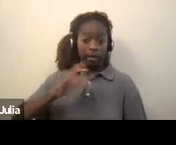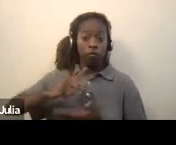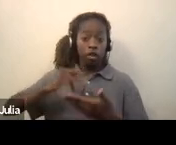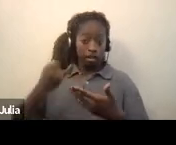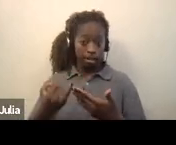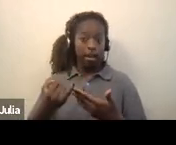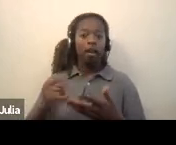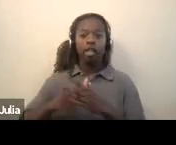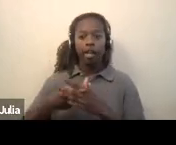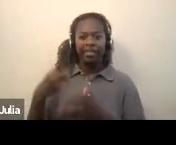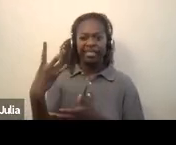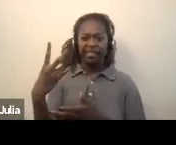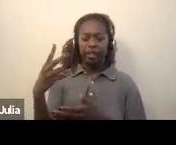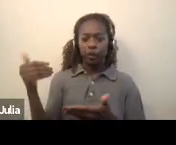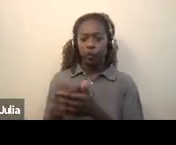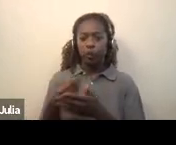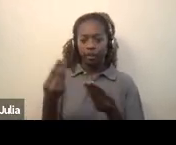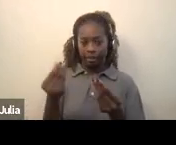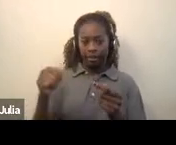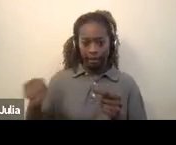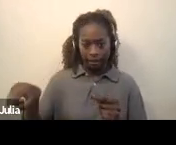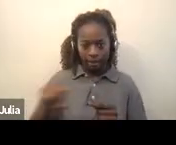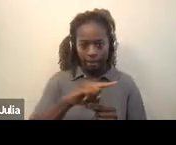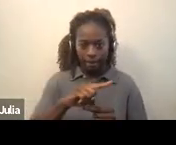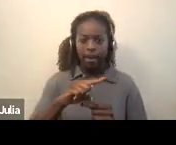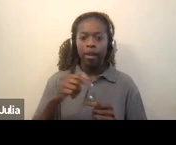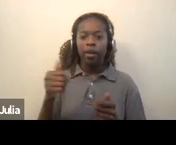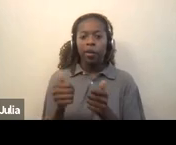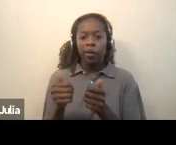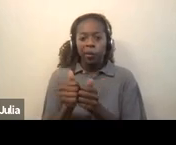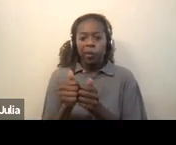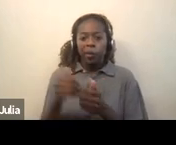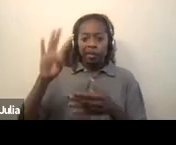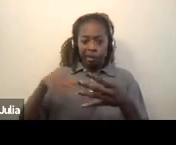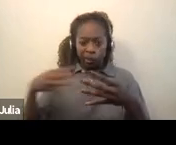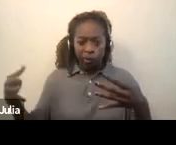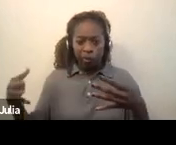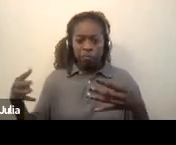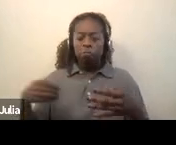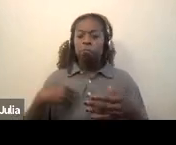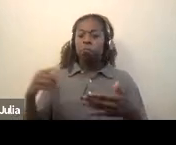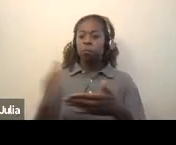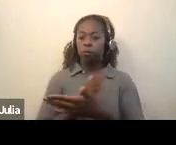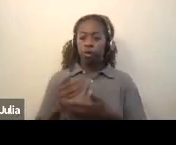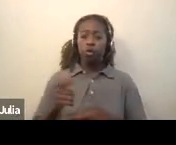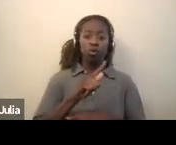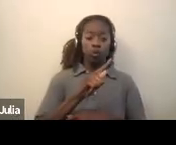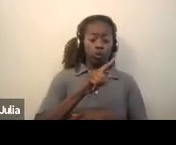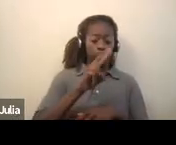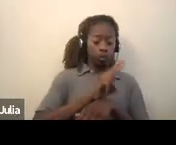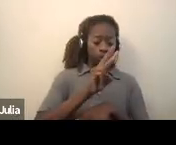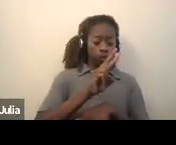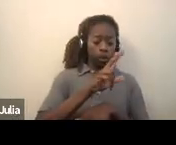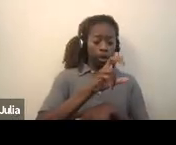new construction scheduled largely after school hours from 2 30 to 11 pm we are working with individual